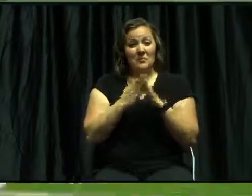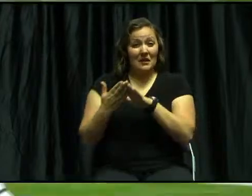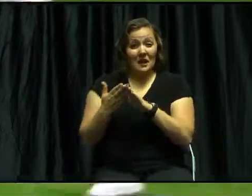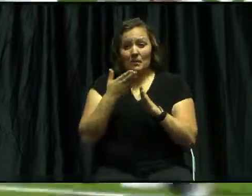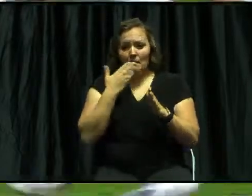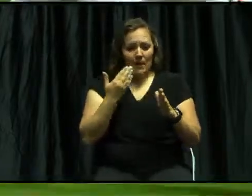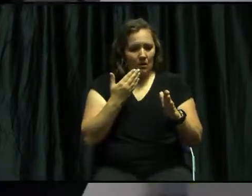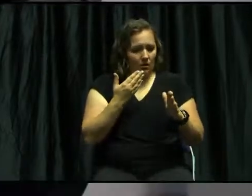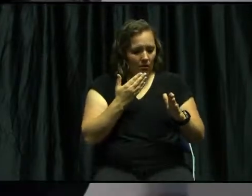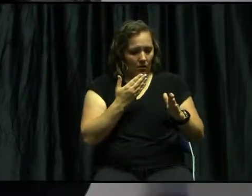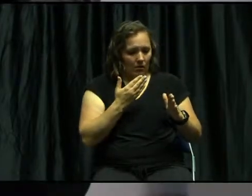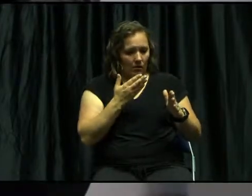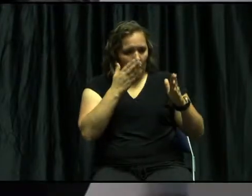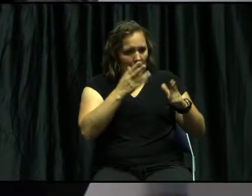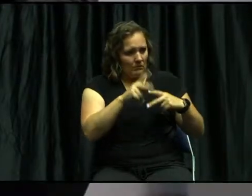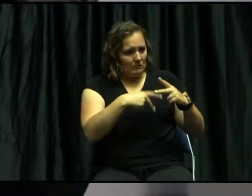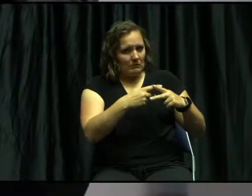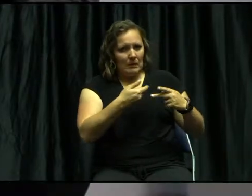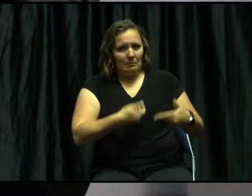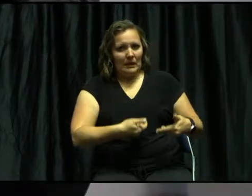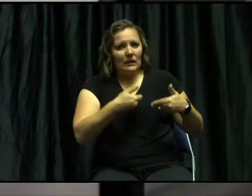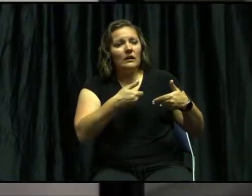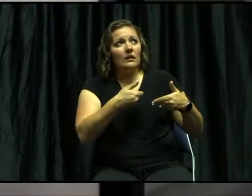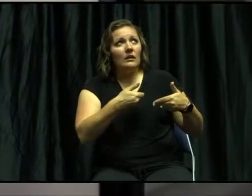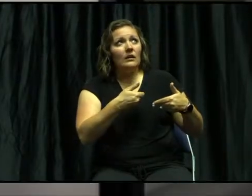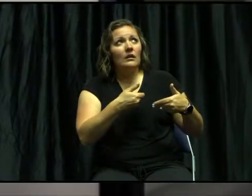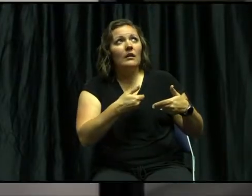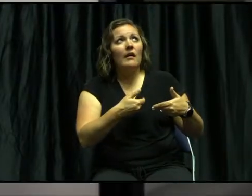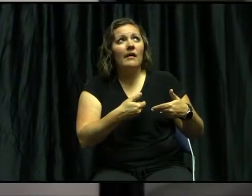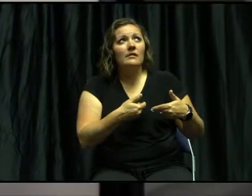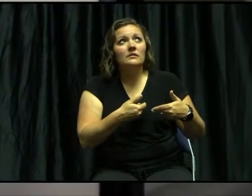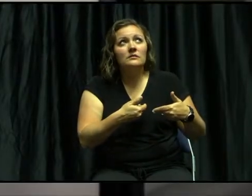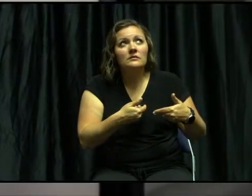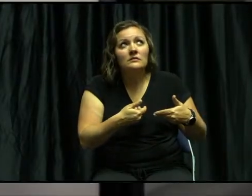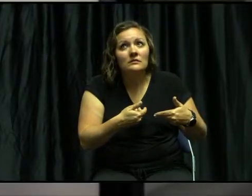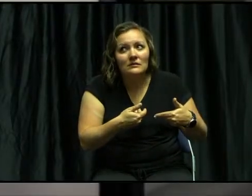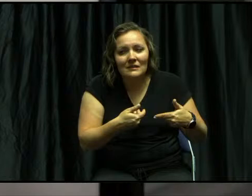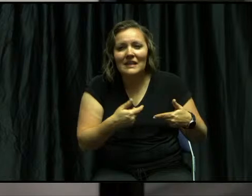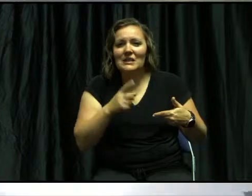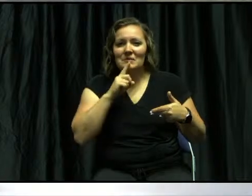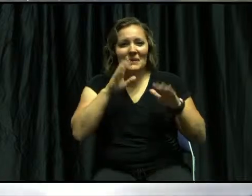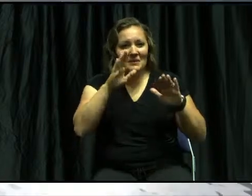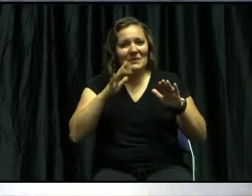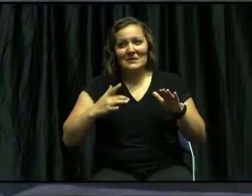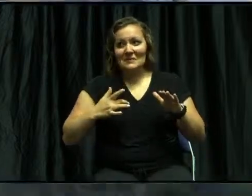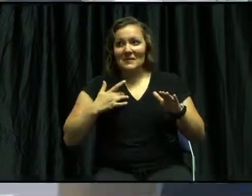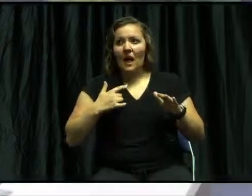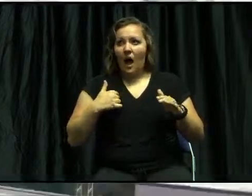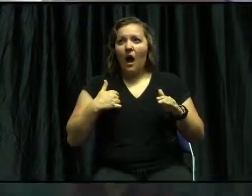of myself. It's great to be at the peak and be like, hey, I reached it and had great success.